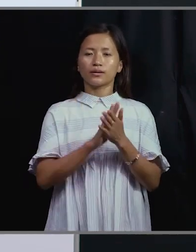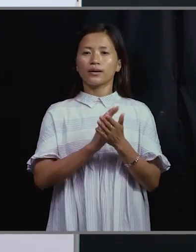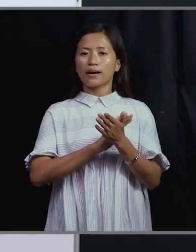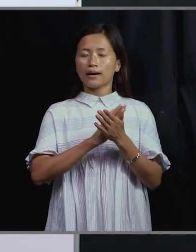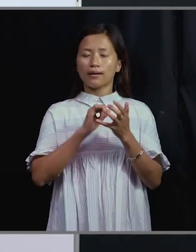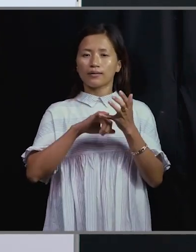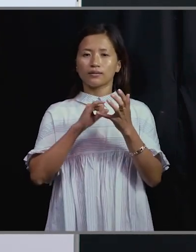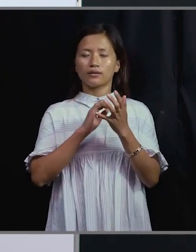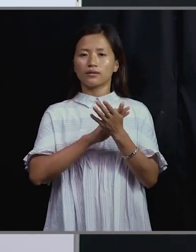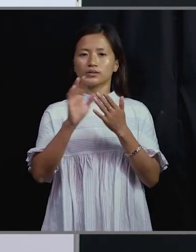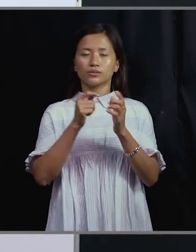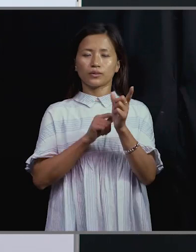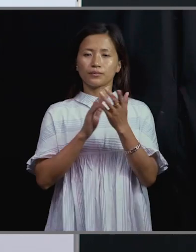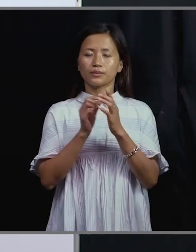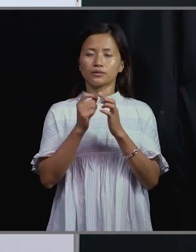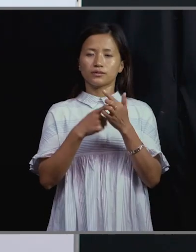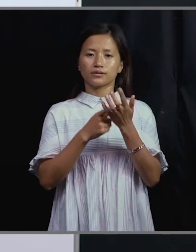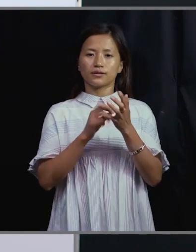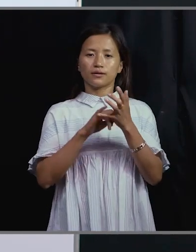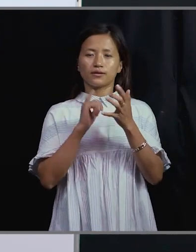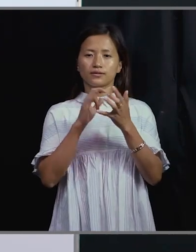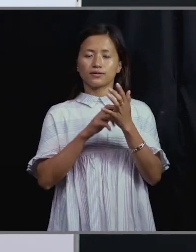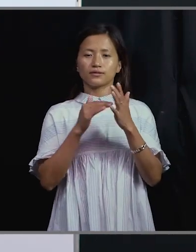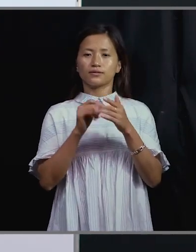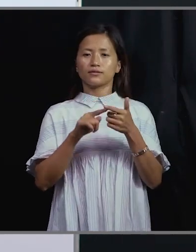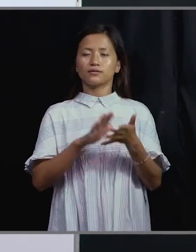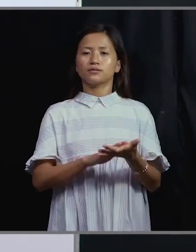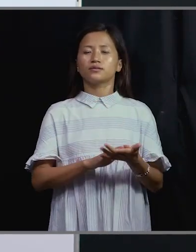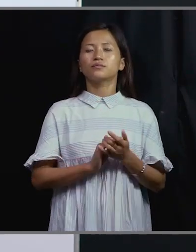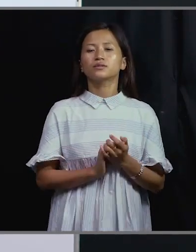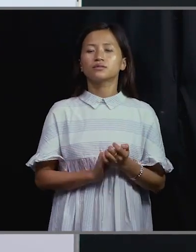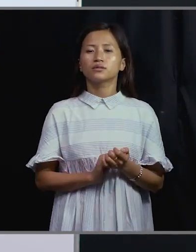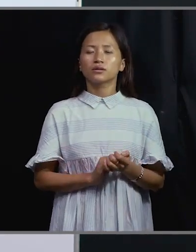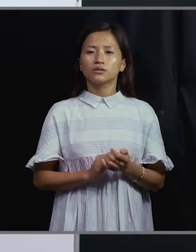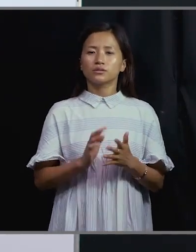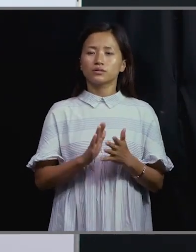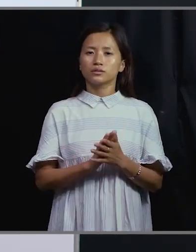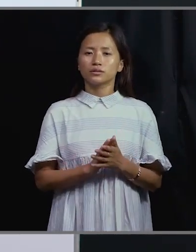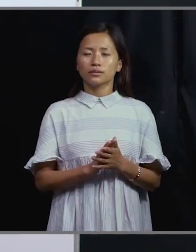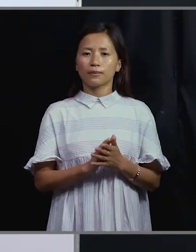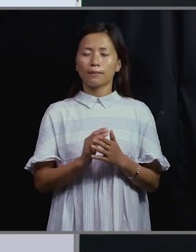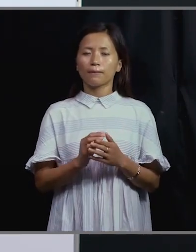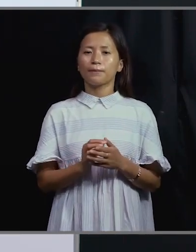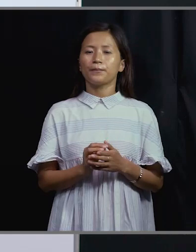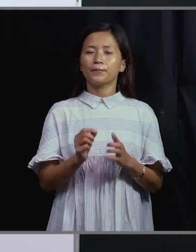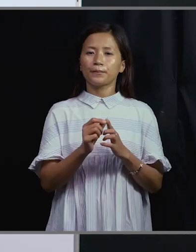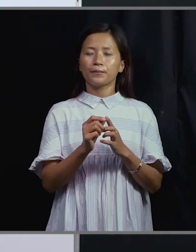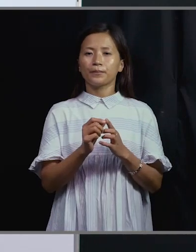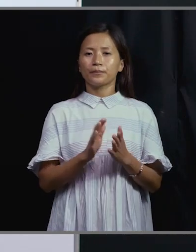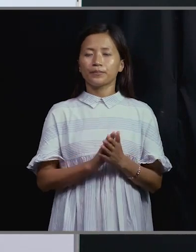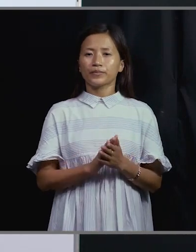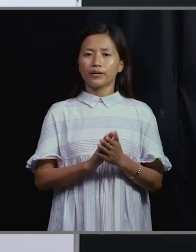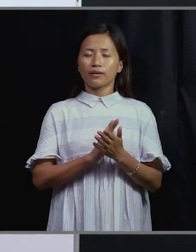But in the haloarenes, the carbon atom, since it has partial double bond character, it will be